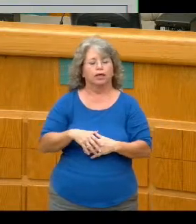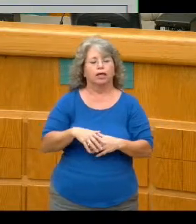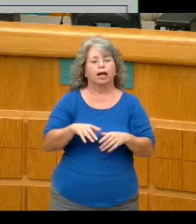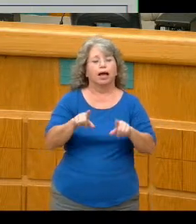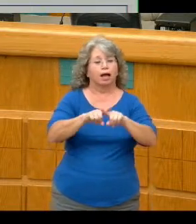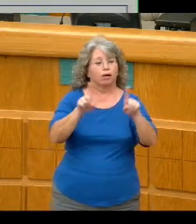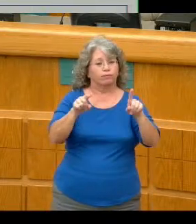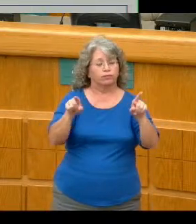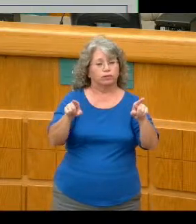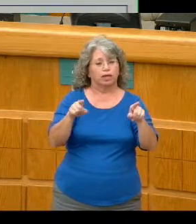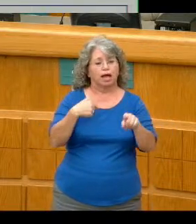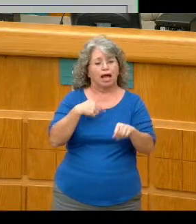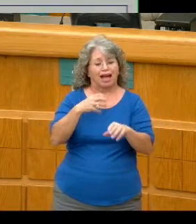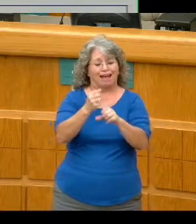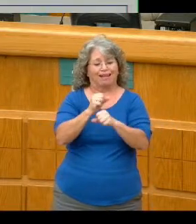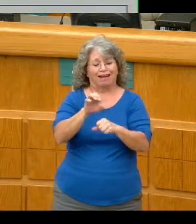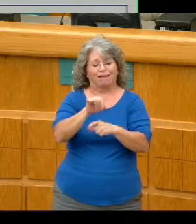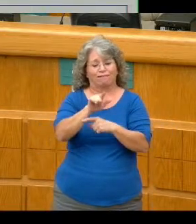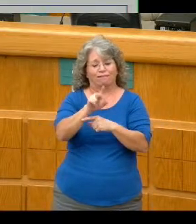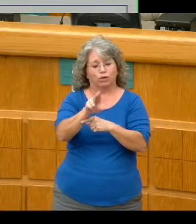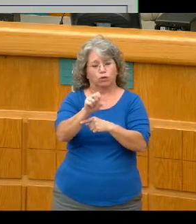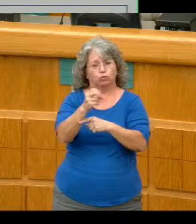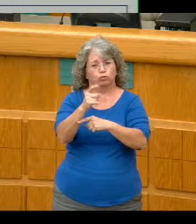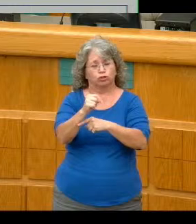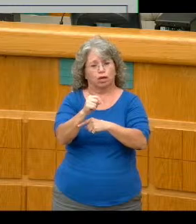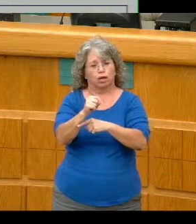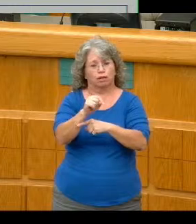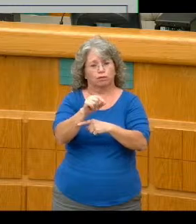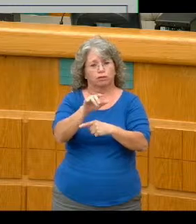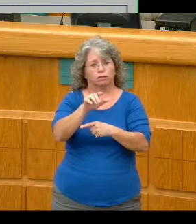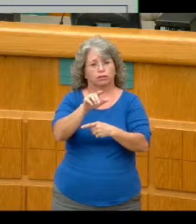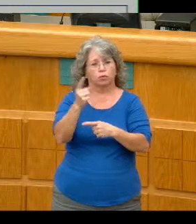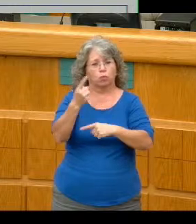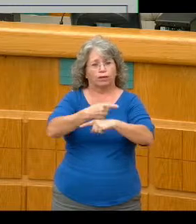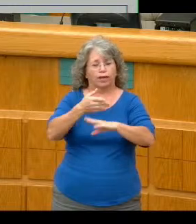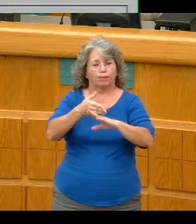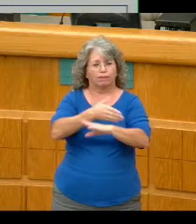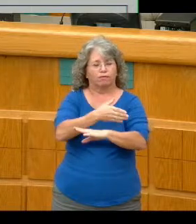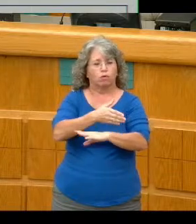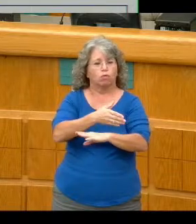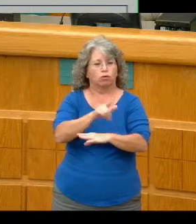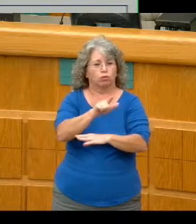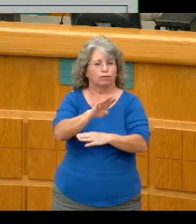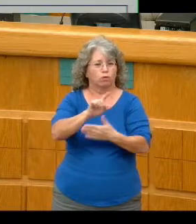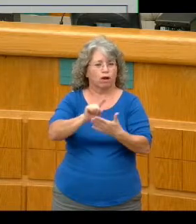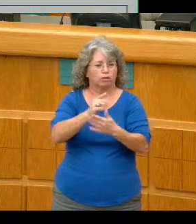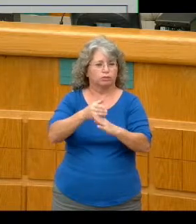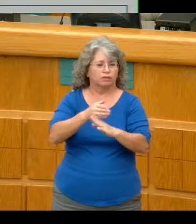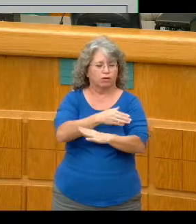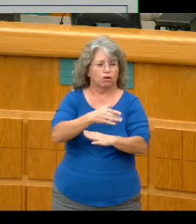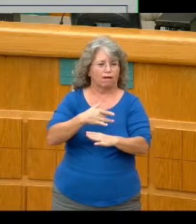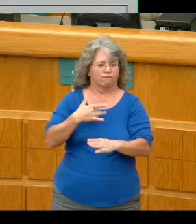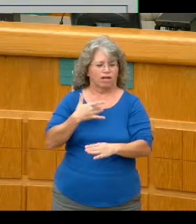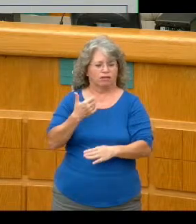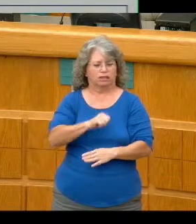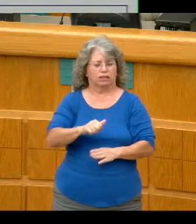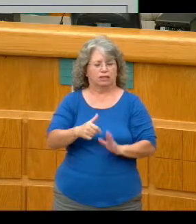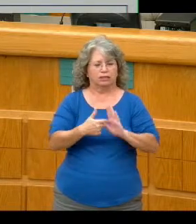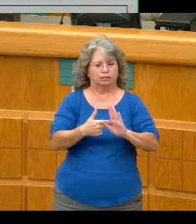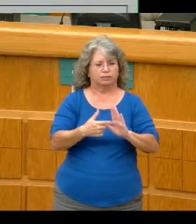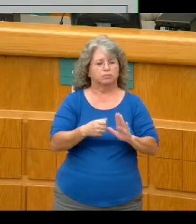shot. I got a flu shot 24 hours before I was symptomatic, and so I thought that I had the side effects of the flu